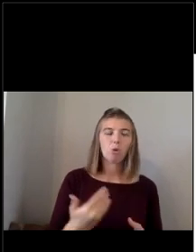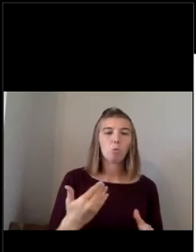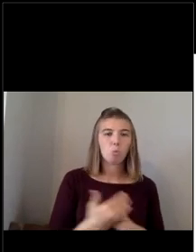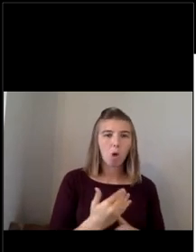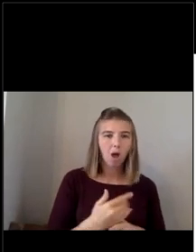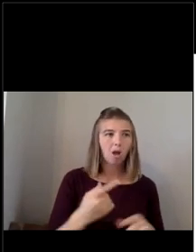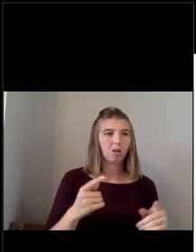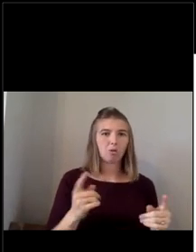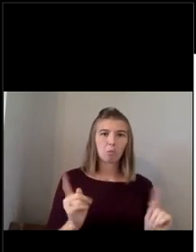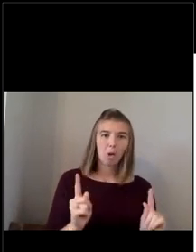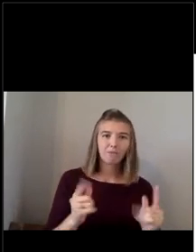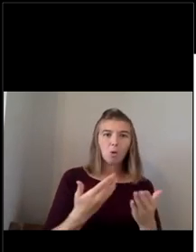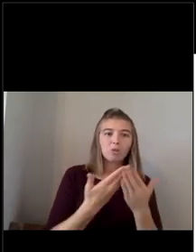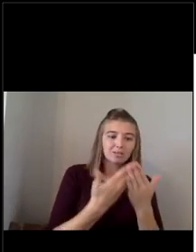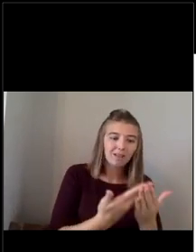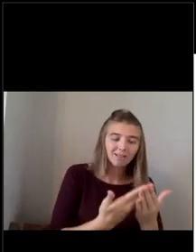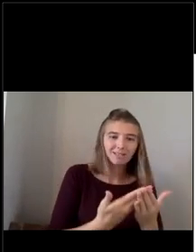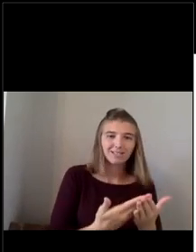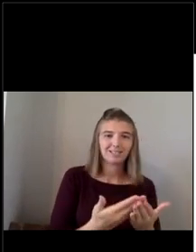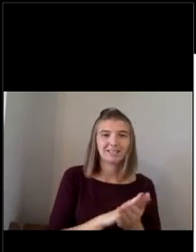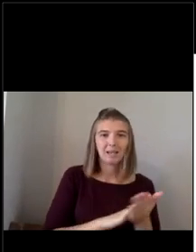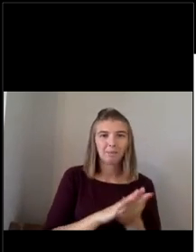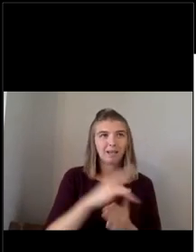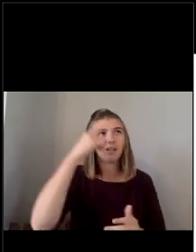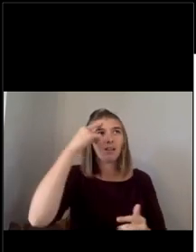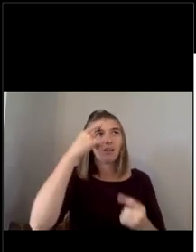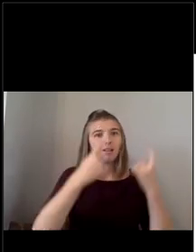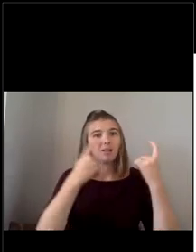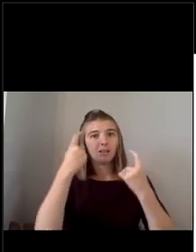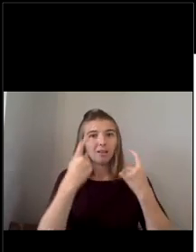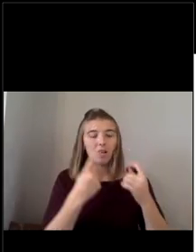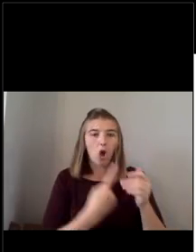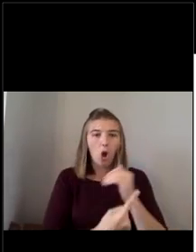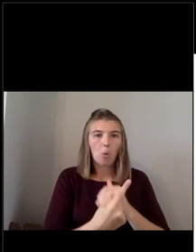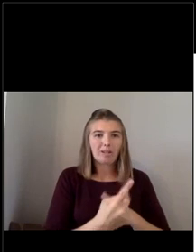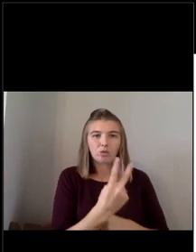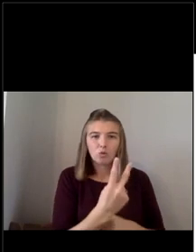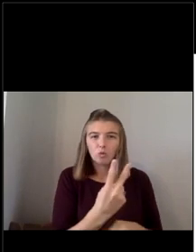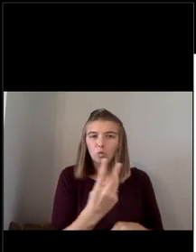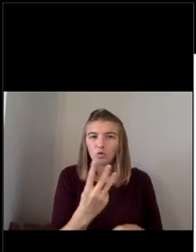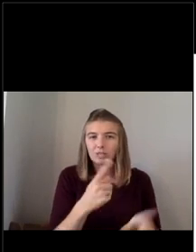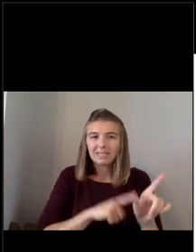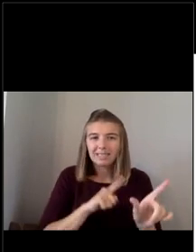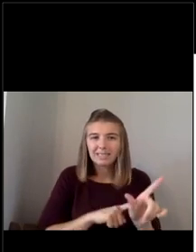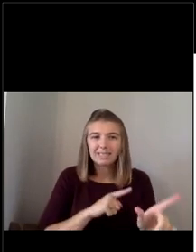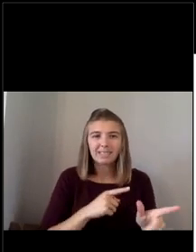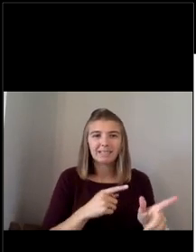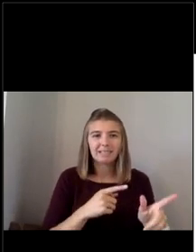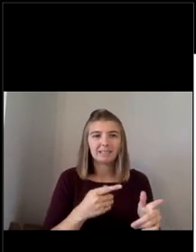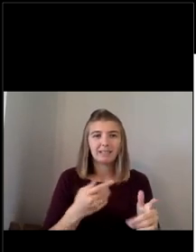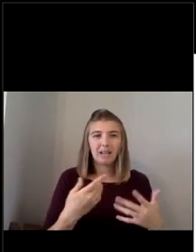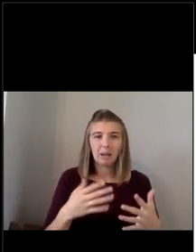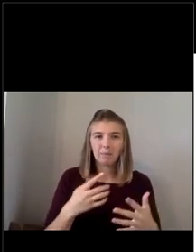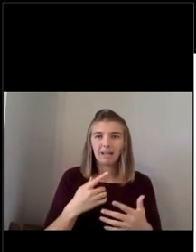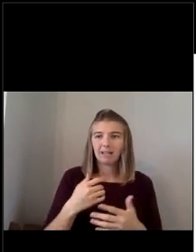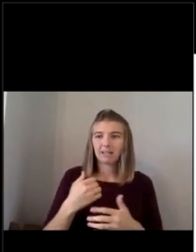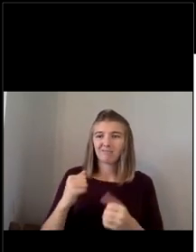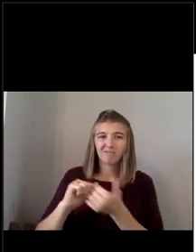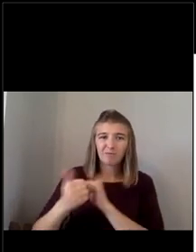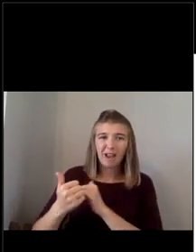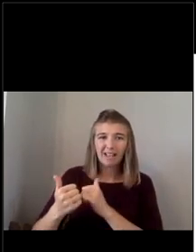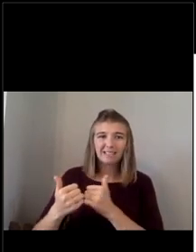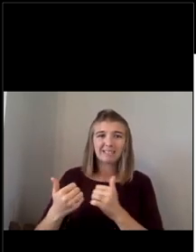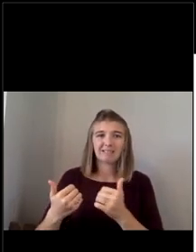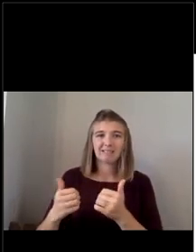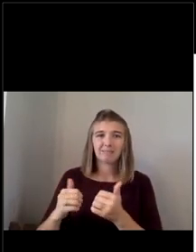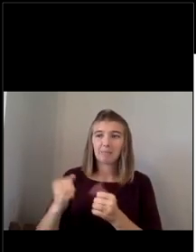hand with thoughts like, well, what's the point? You're only there for a 2 or 3 year contract. You've already made and said goodbye to too many friends and the